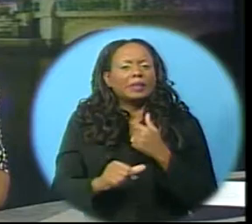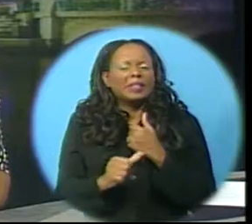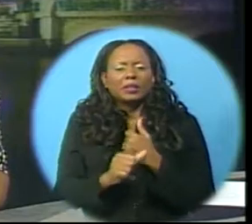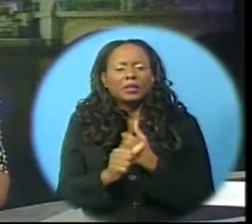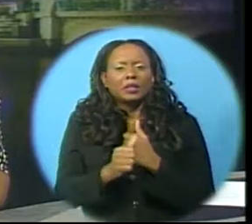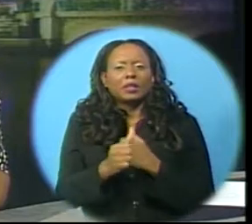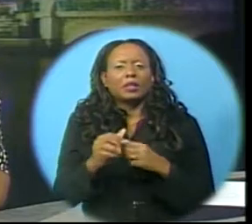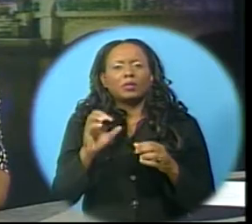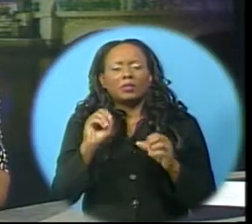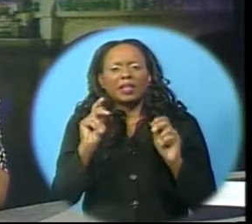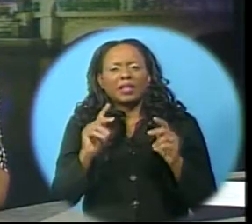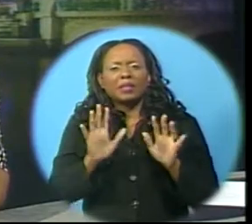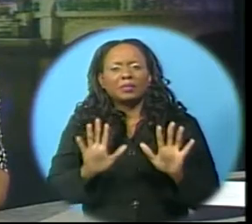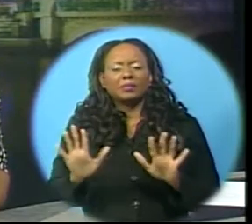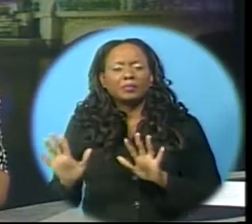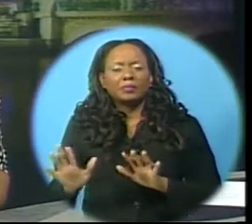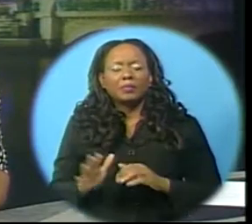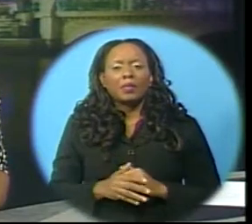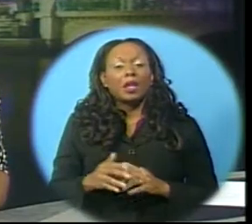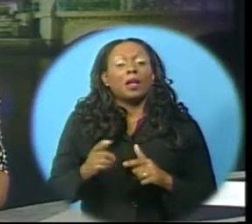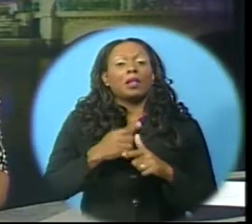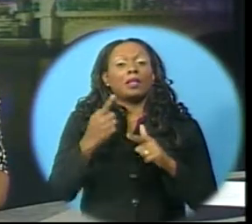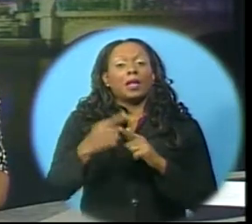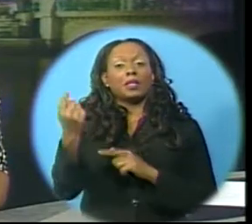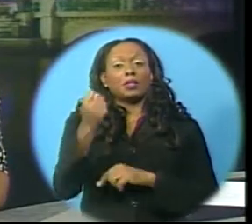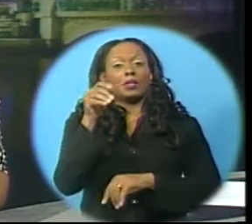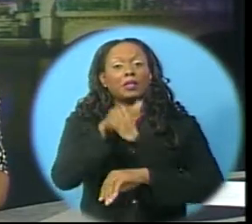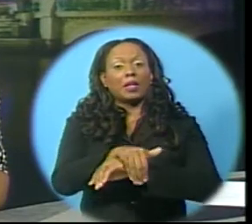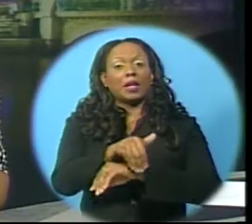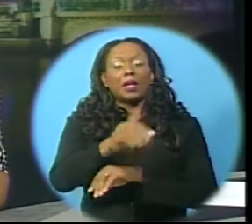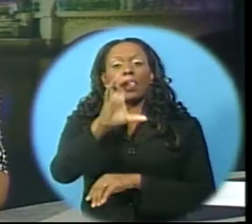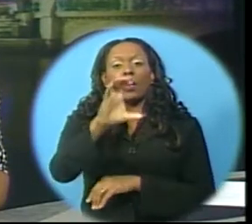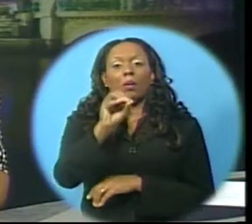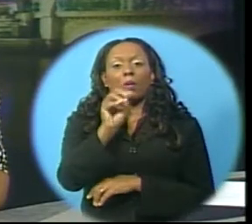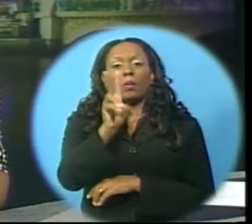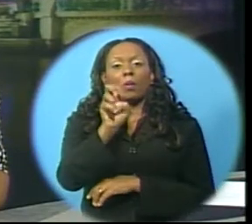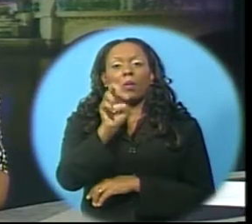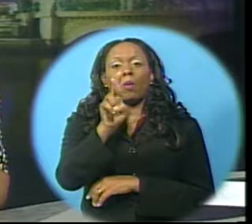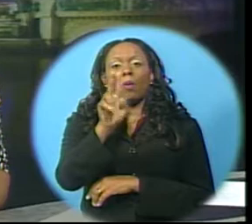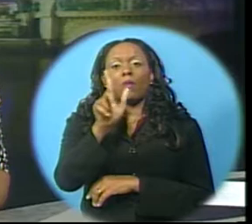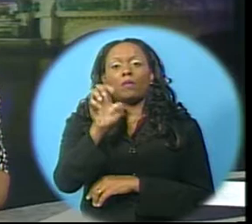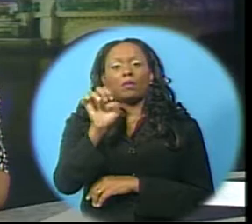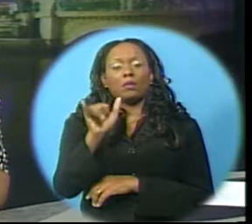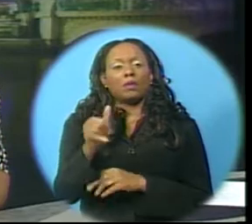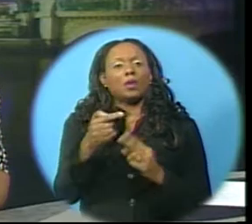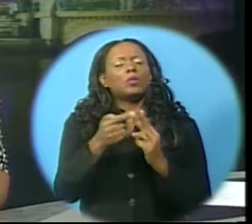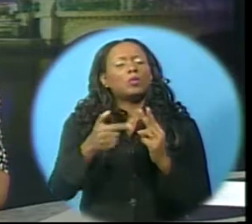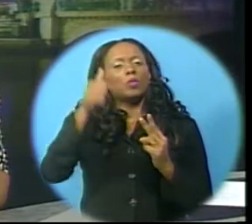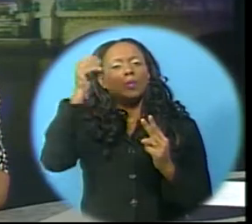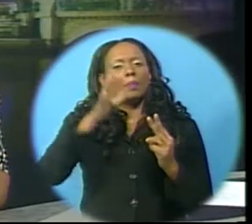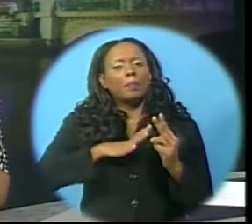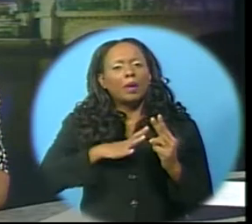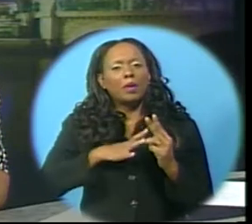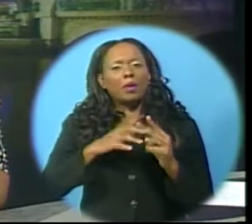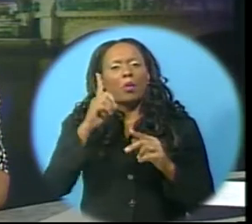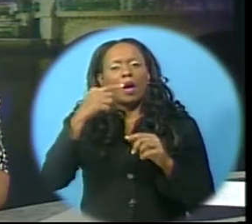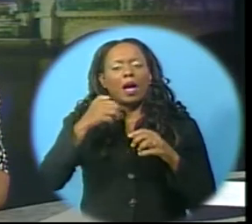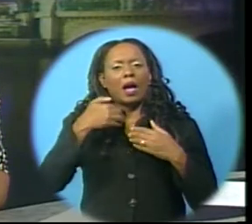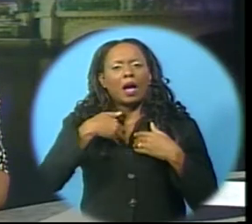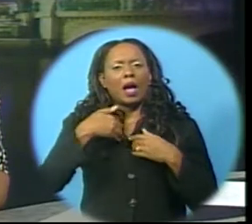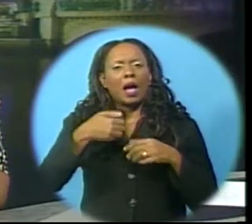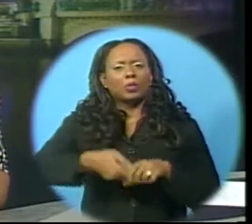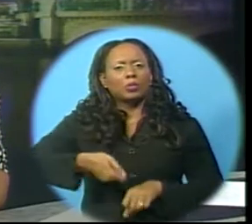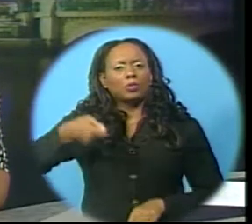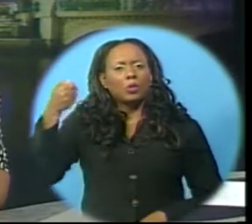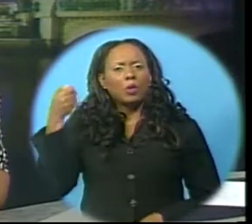time at Rubis gas station in Coverley, Christchurch on Tuesday night around 20 minutes to 9. 2 men, one armed with a sword, attempted to rob the service